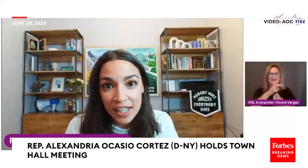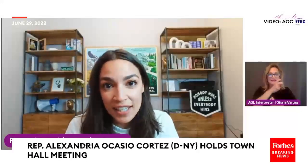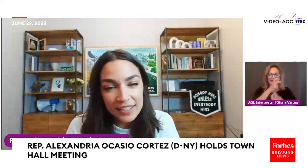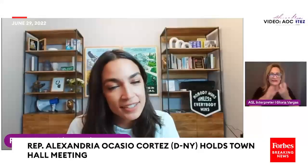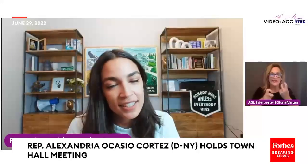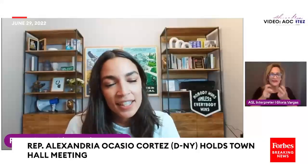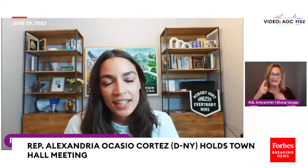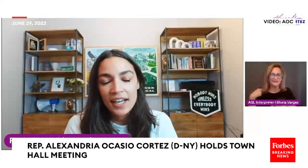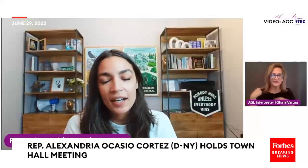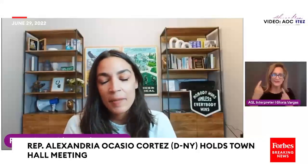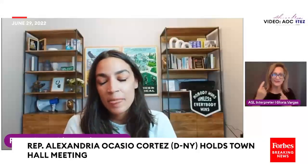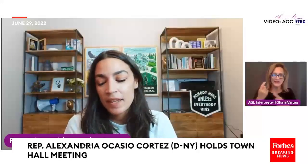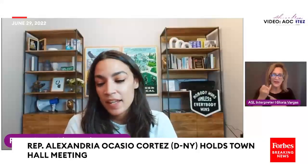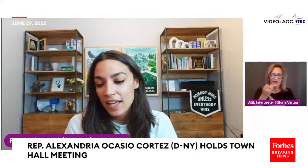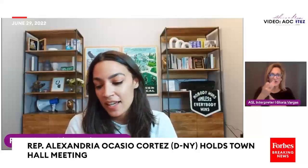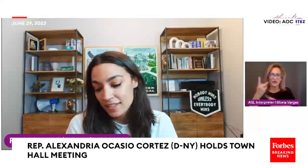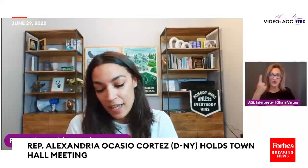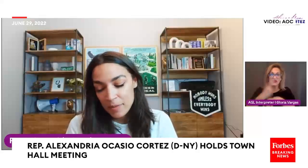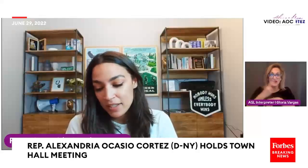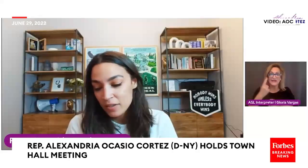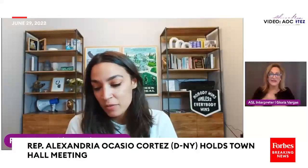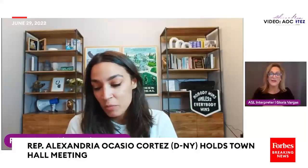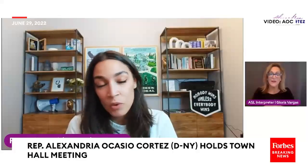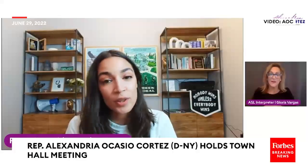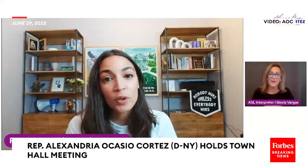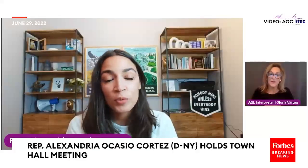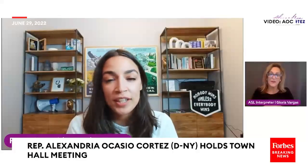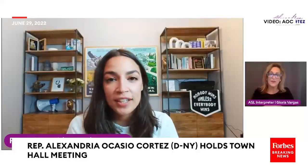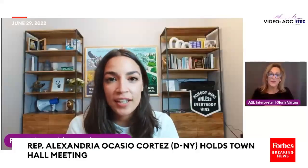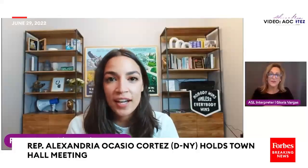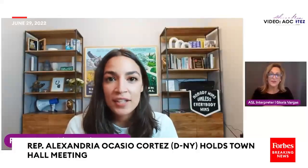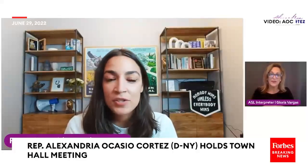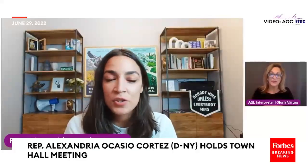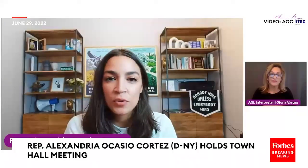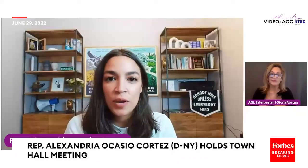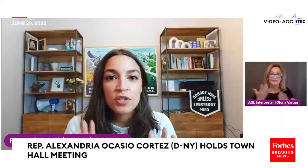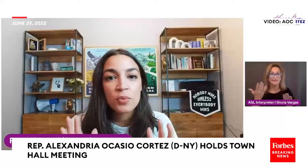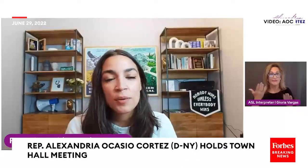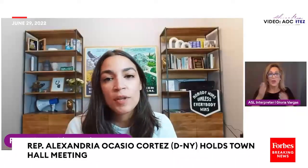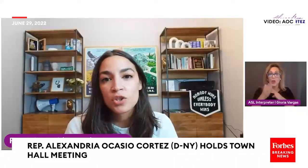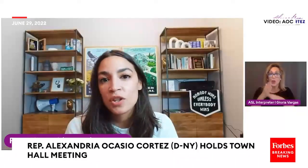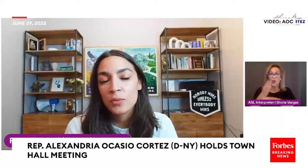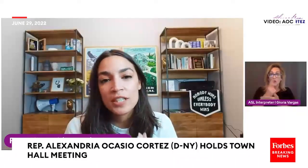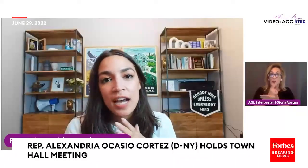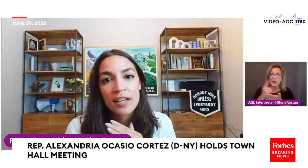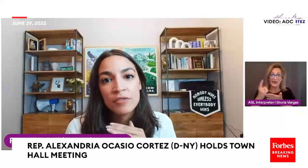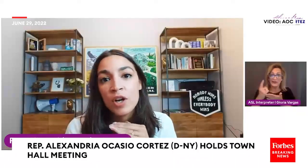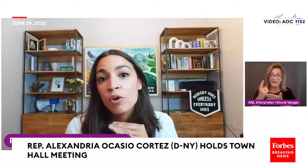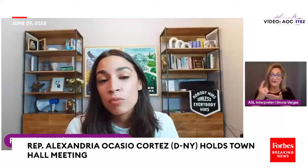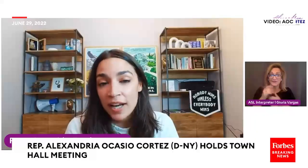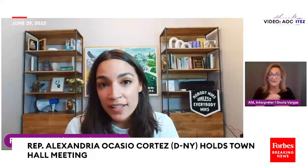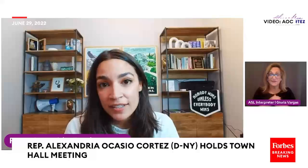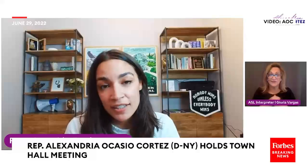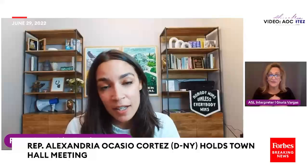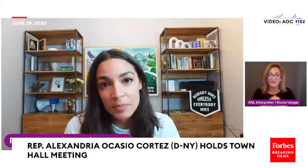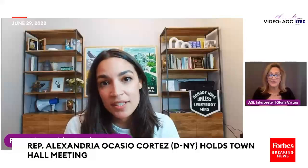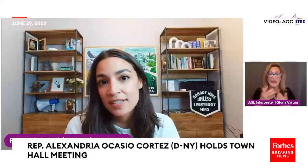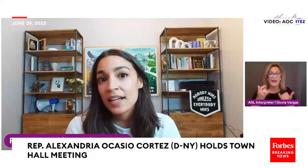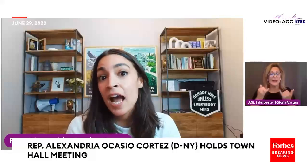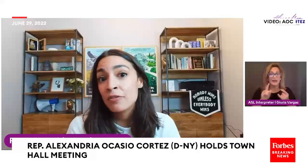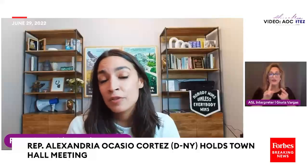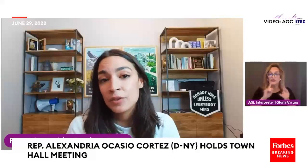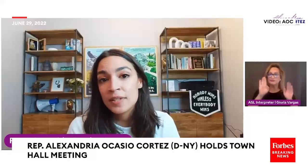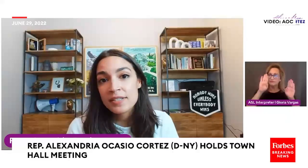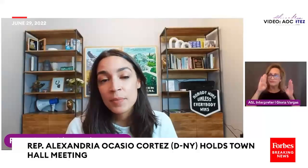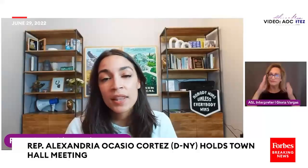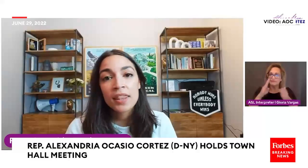couple of days. I mean, more than a week. And so I just want to make sure that we dive right into the updates